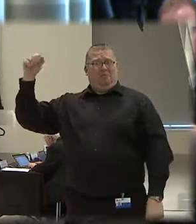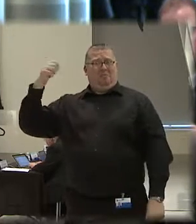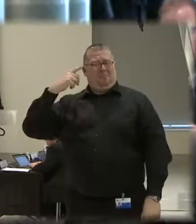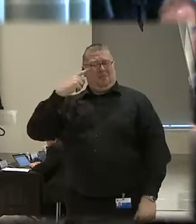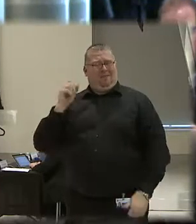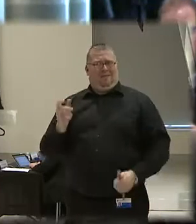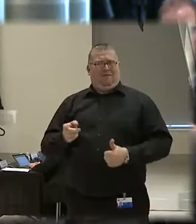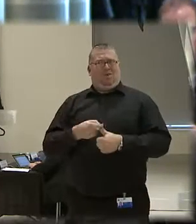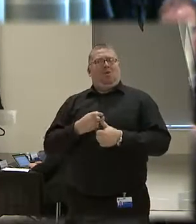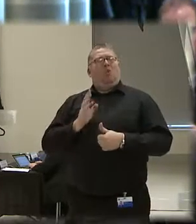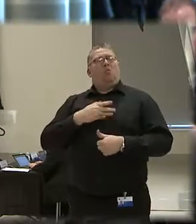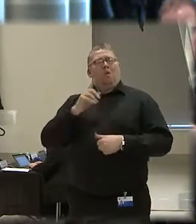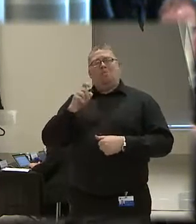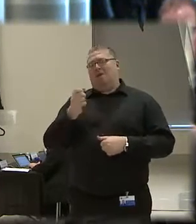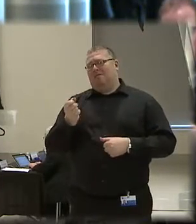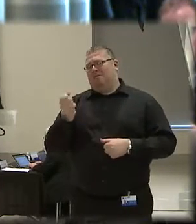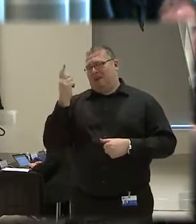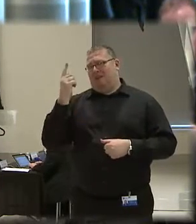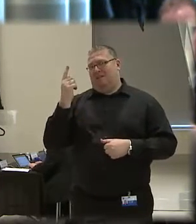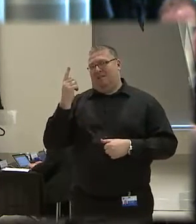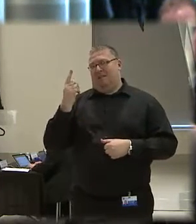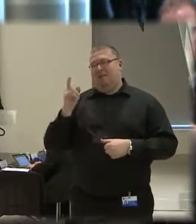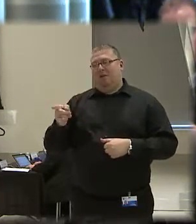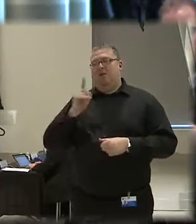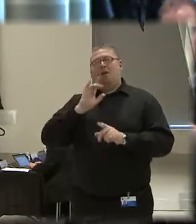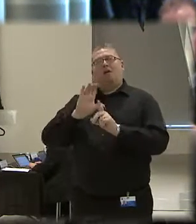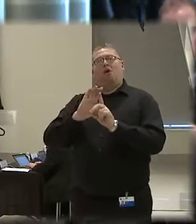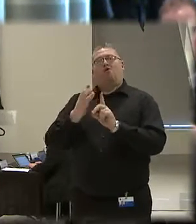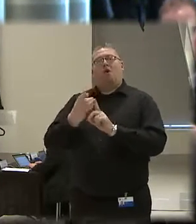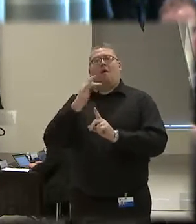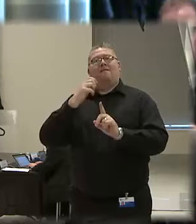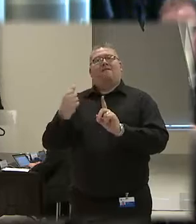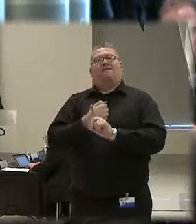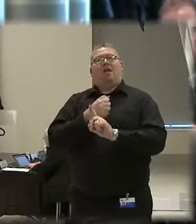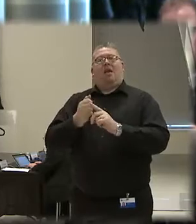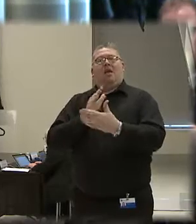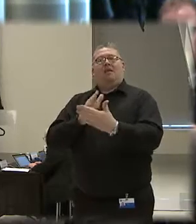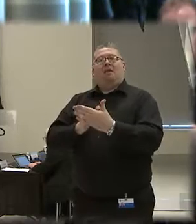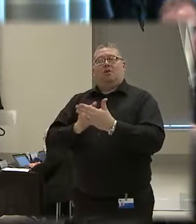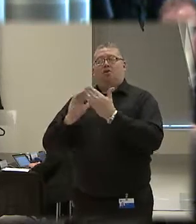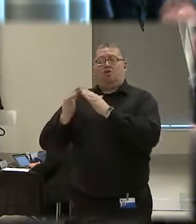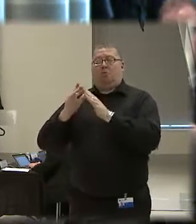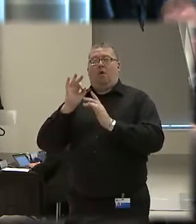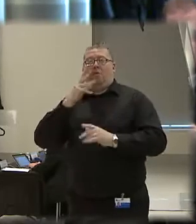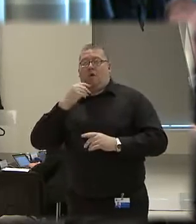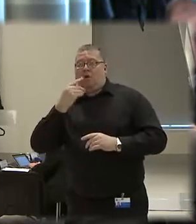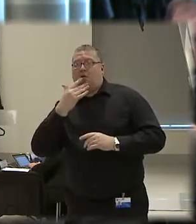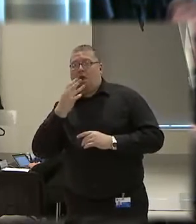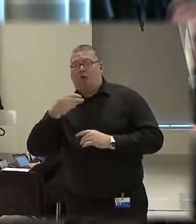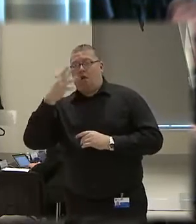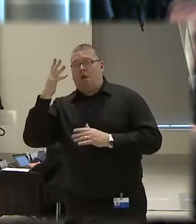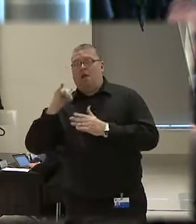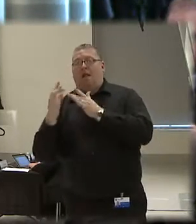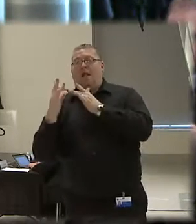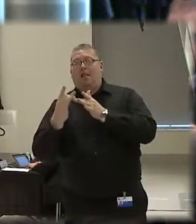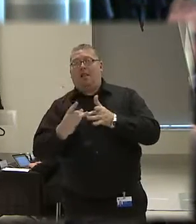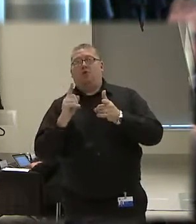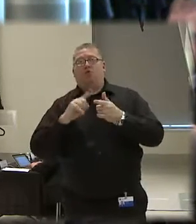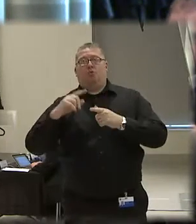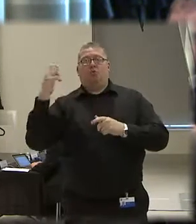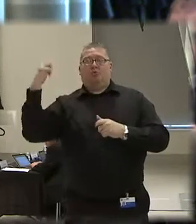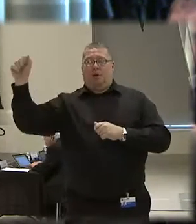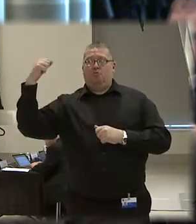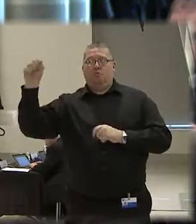at first we must understand that there is a culture of violence against communities of colors that are leading to the demonstrations